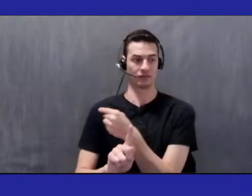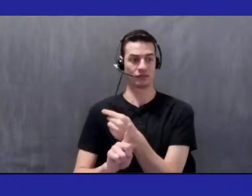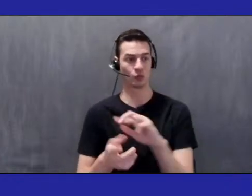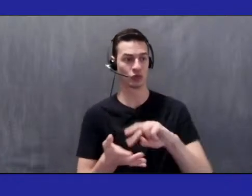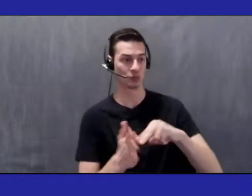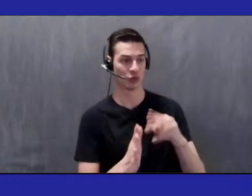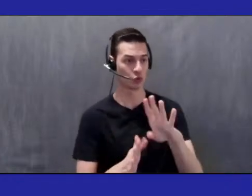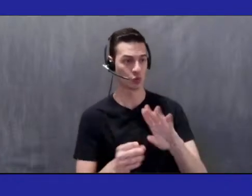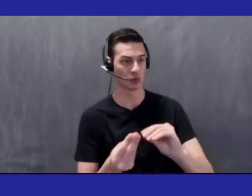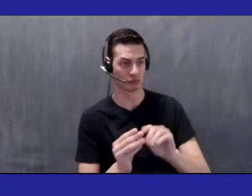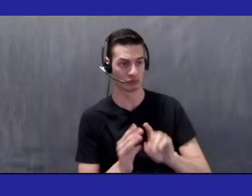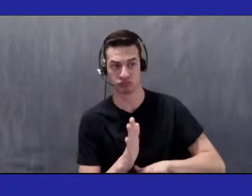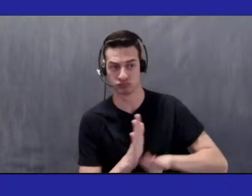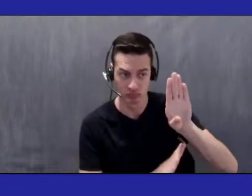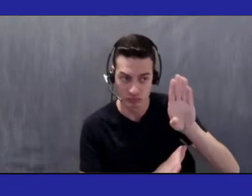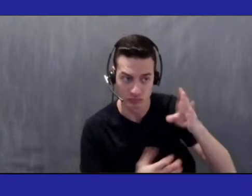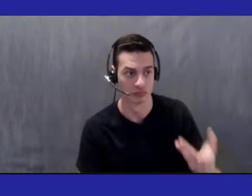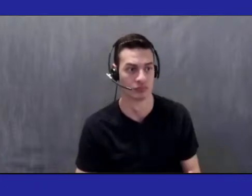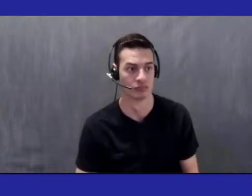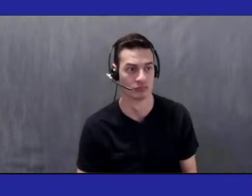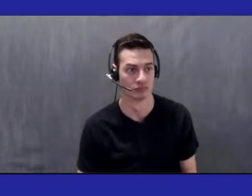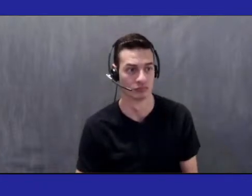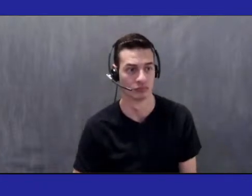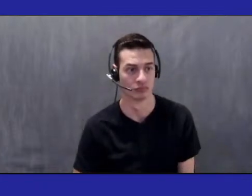number? It